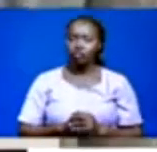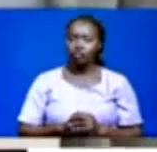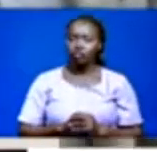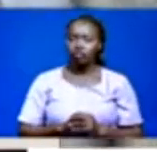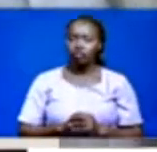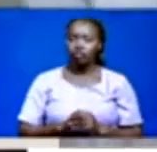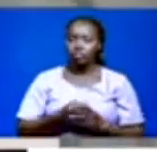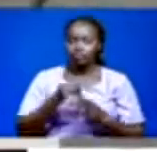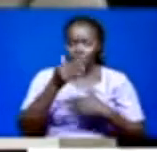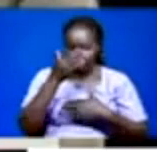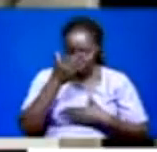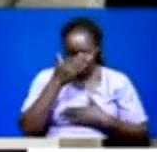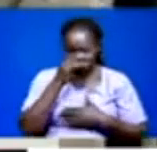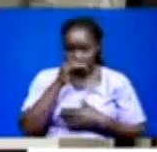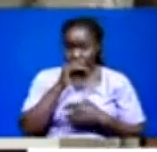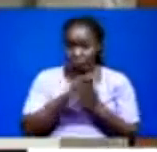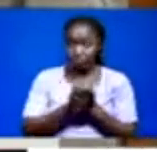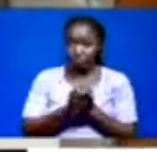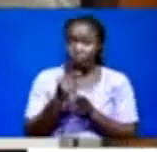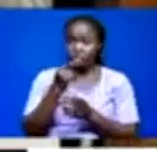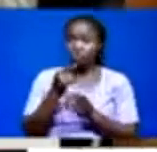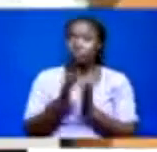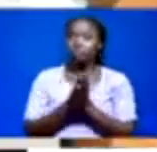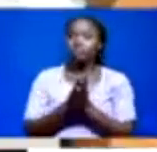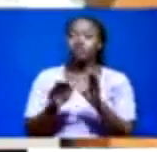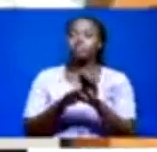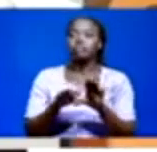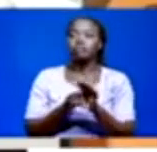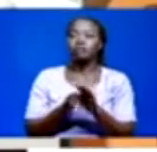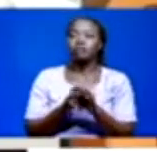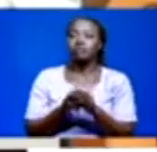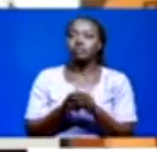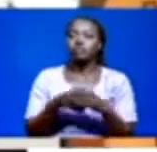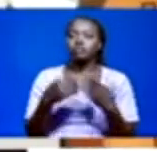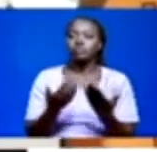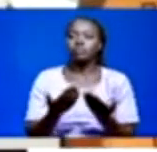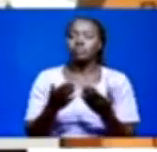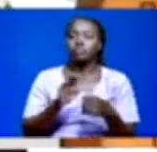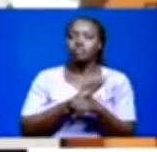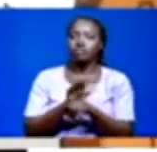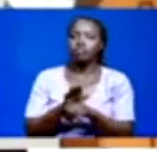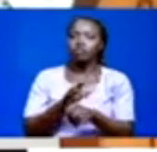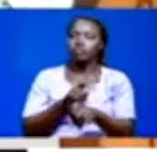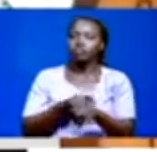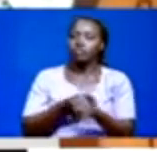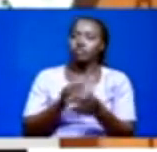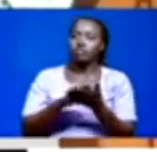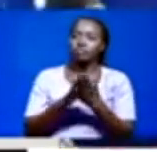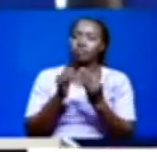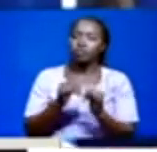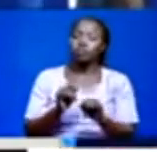Reverend Daniel Njeru told the emotional congregation how the COVID-19 period became a trying moment for